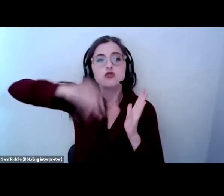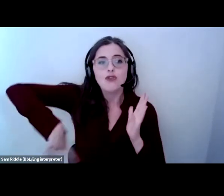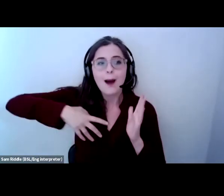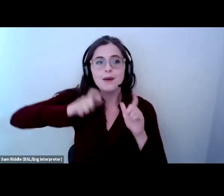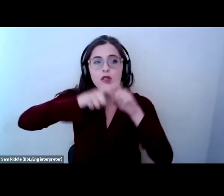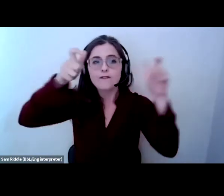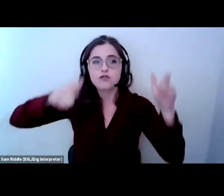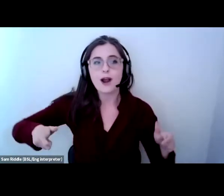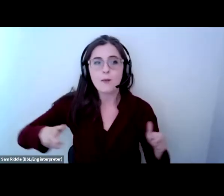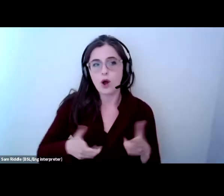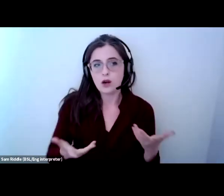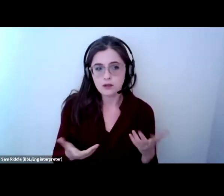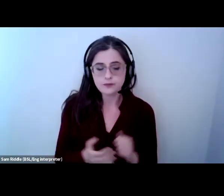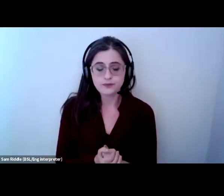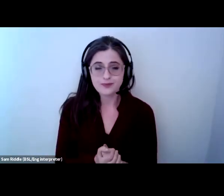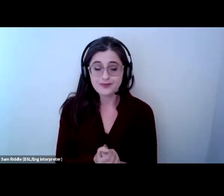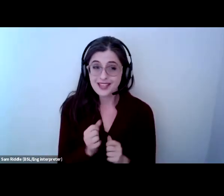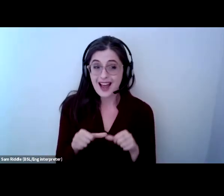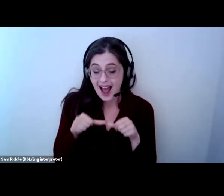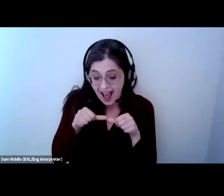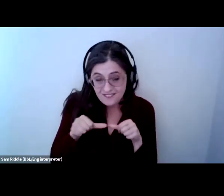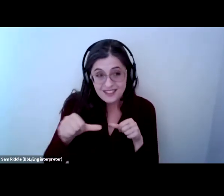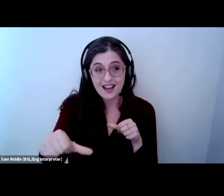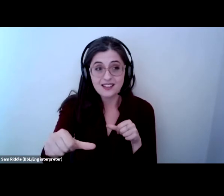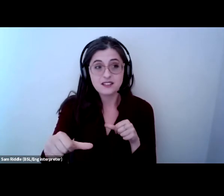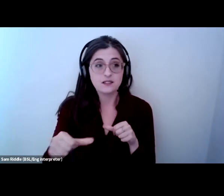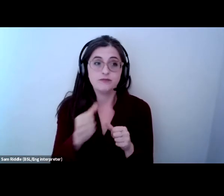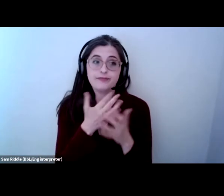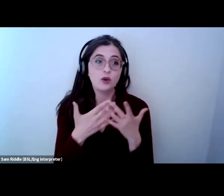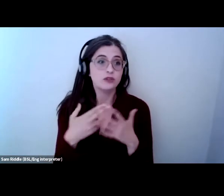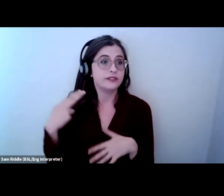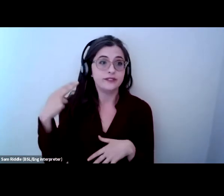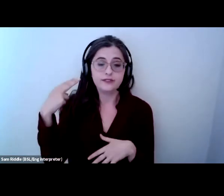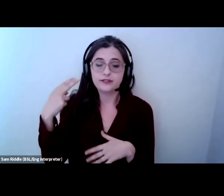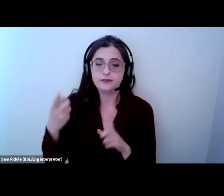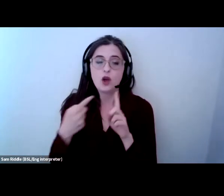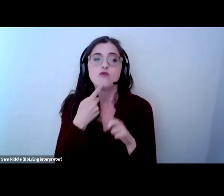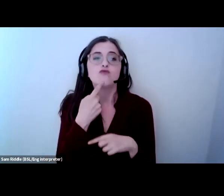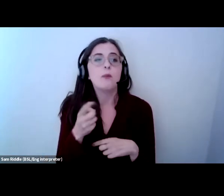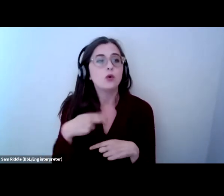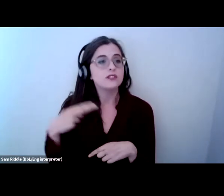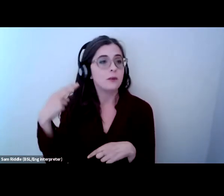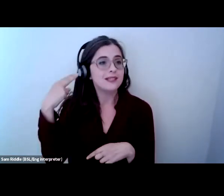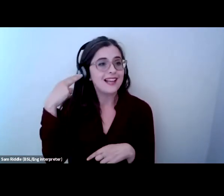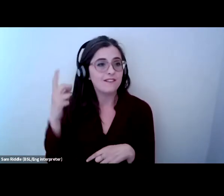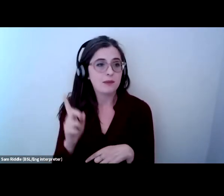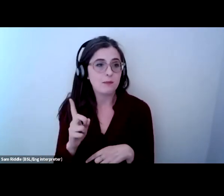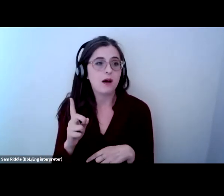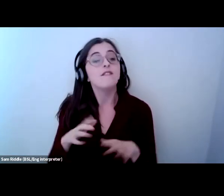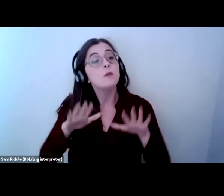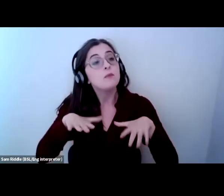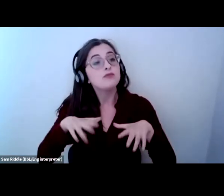Since then, there's been many reports from the deaf community, from the British Deaf Association as well. And